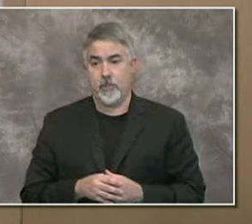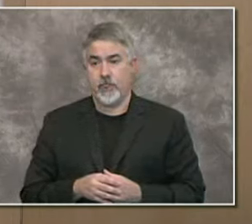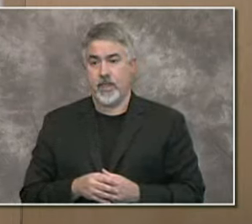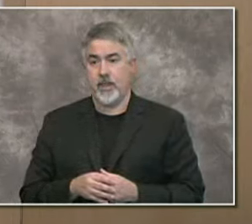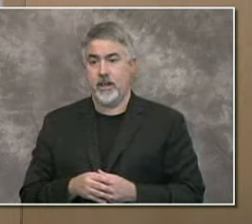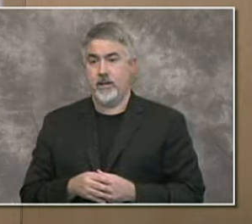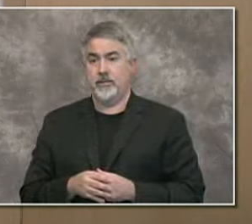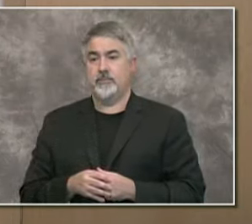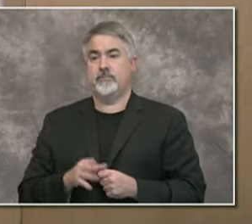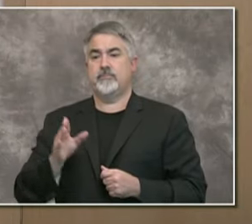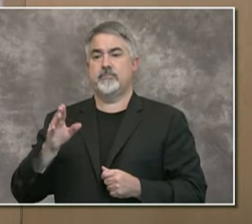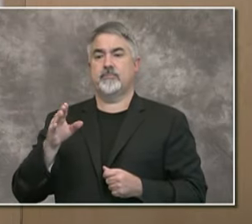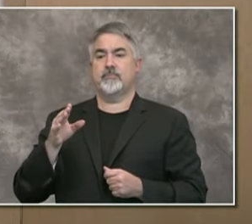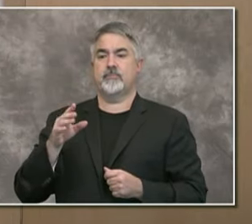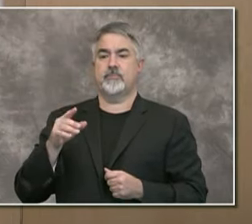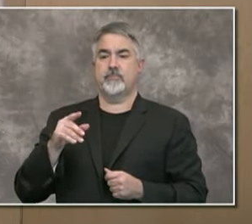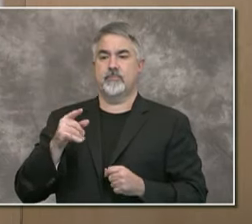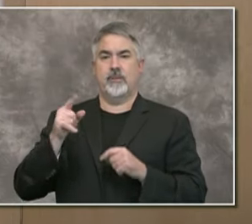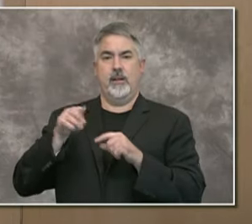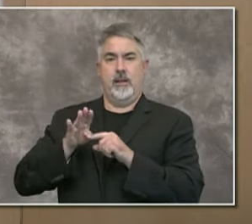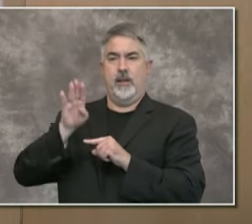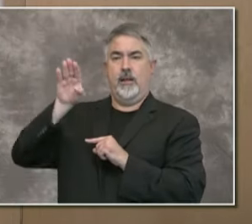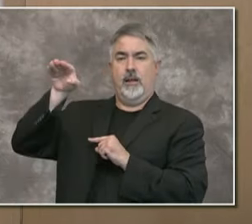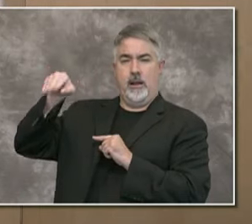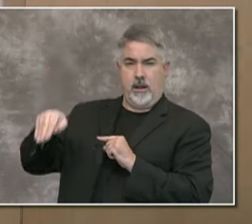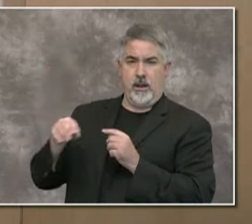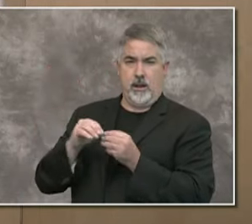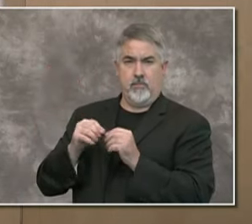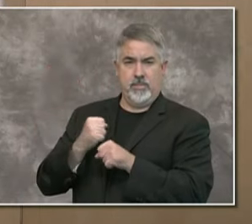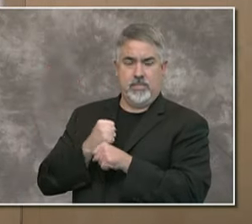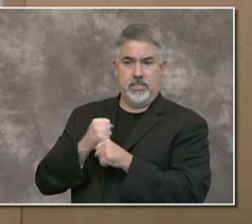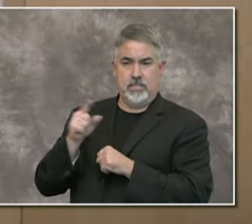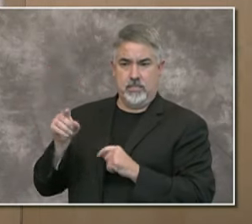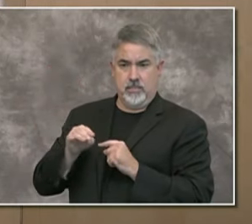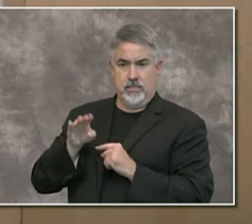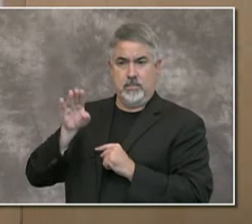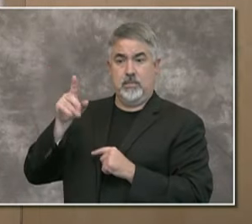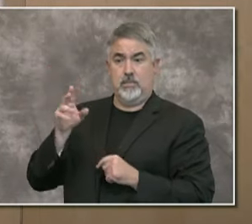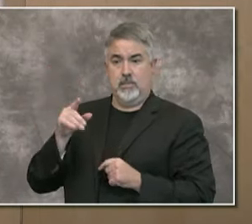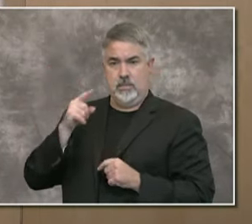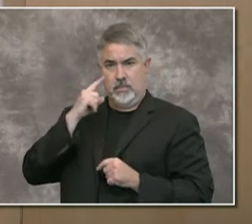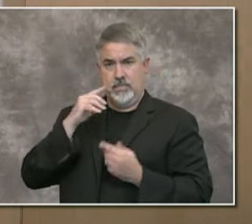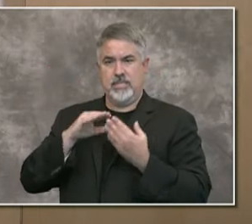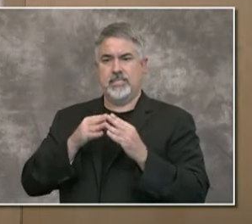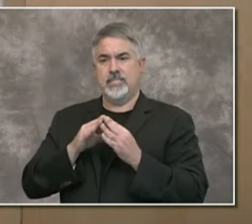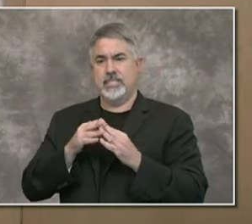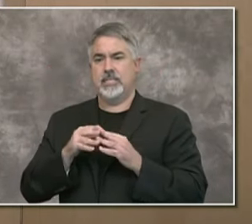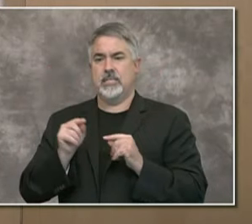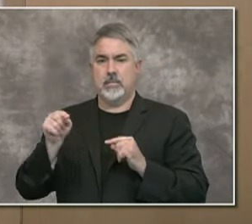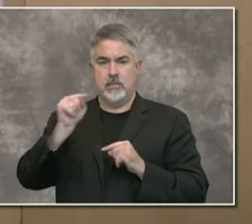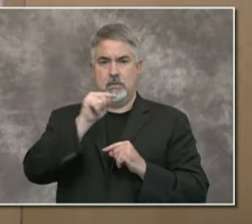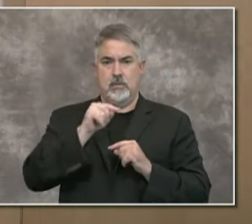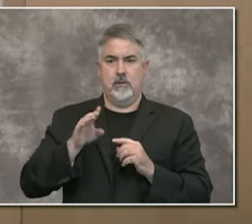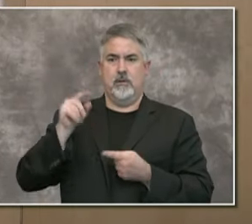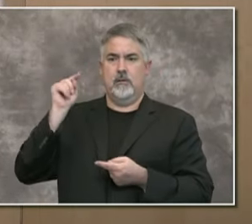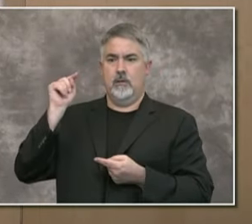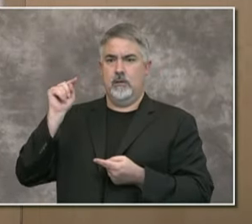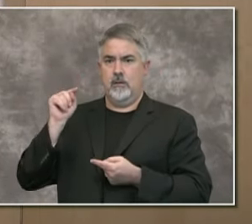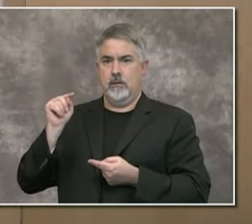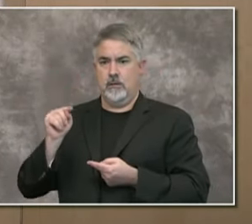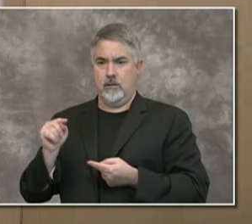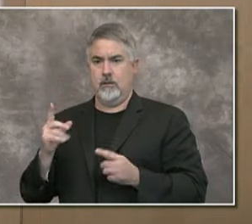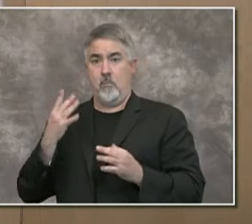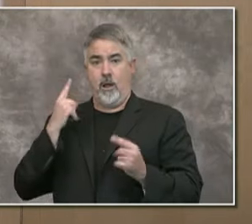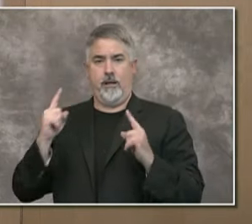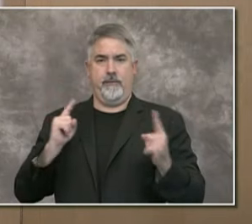bending the curve. As we continue to see cities across the county bending the curve as a result of social distancing and staying in place, is there a